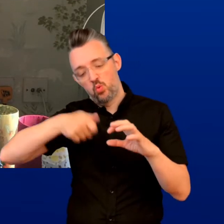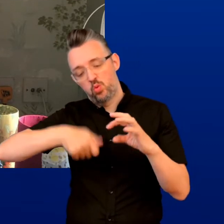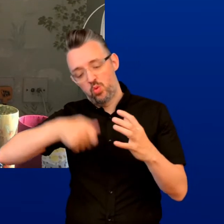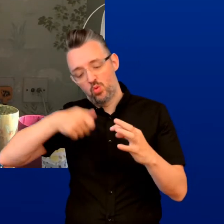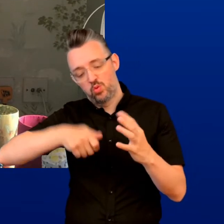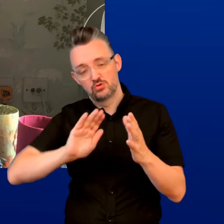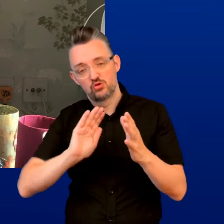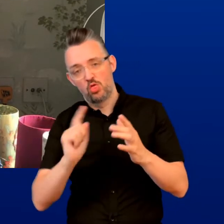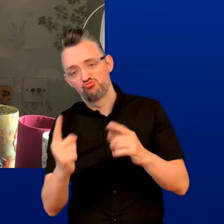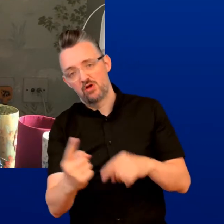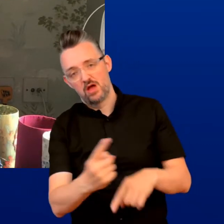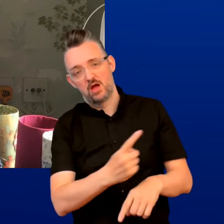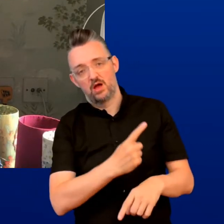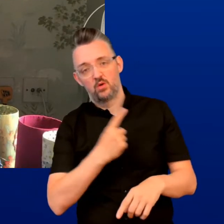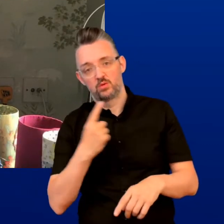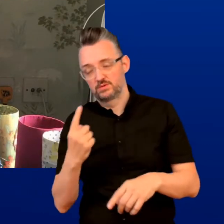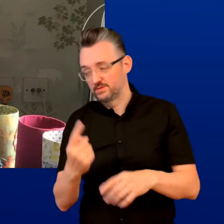the way around.